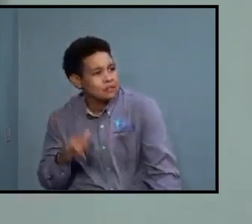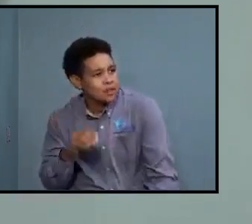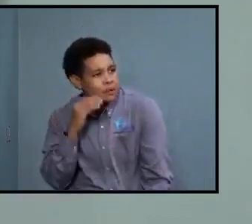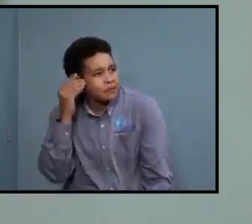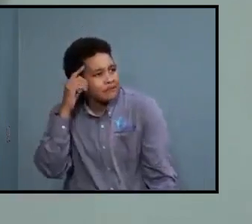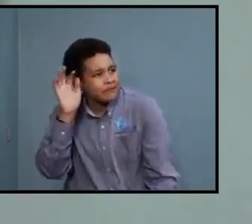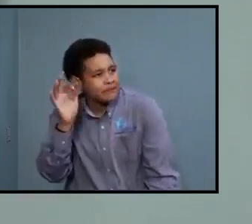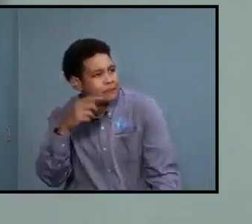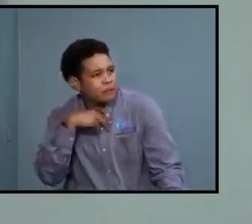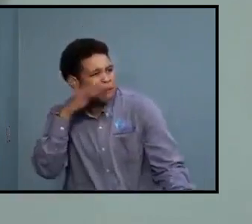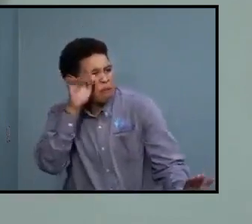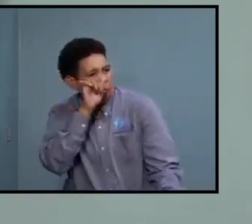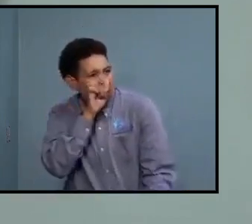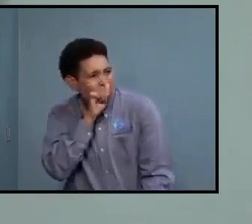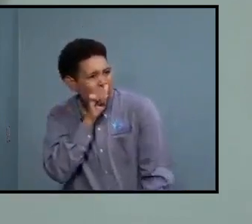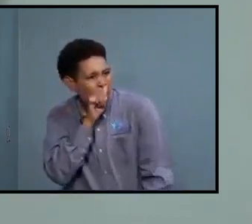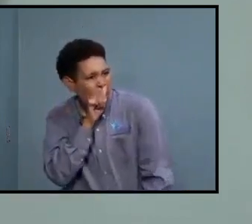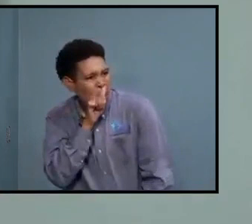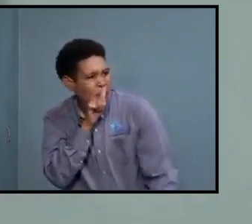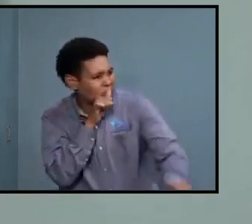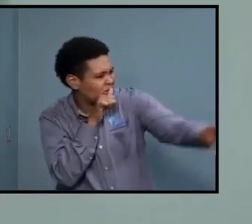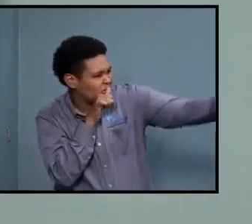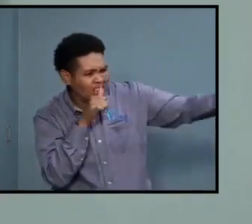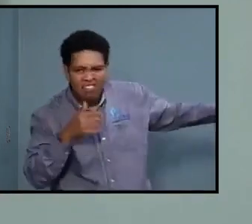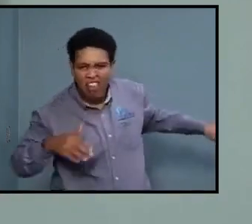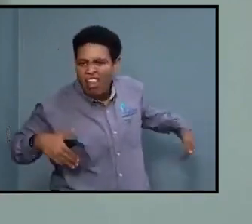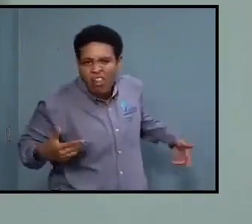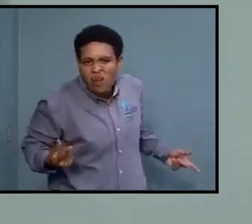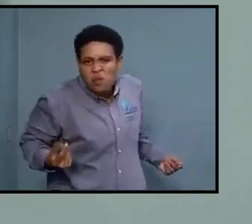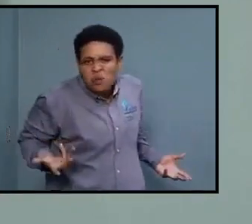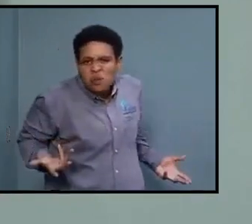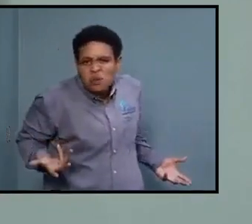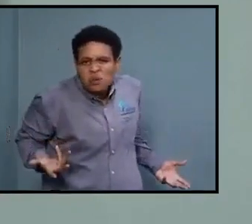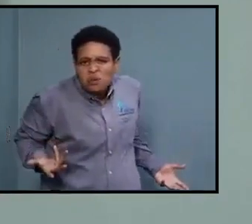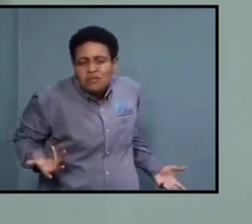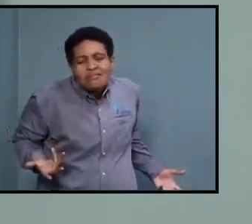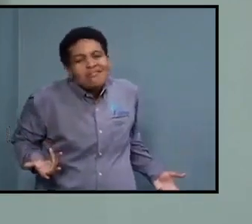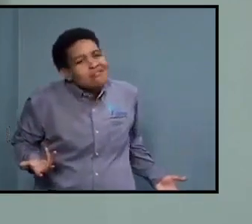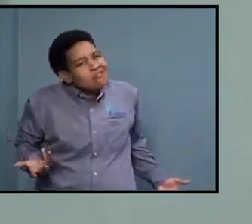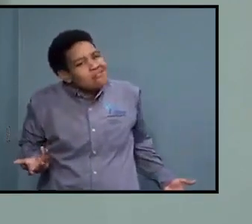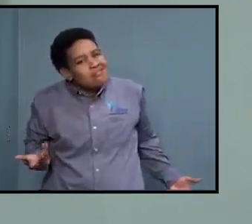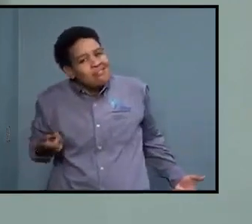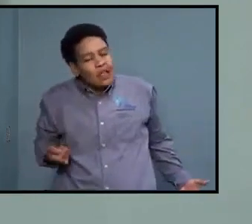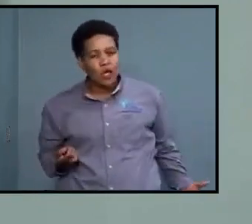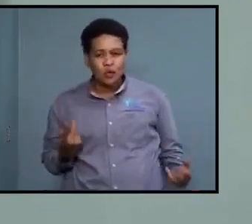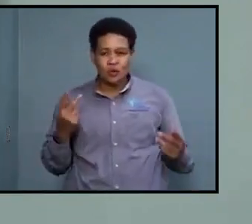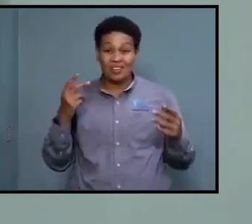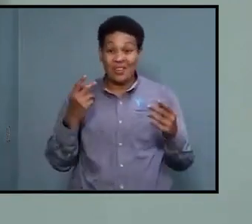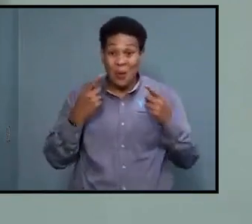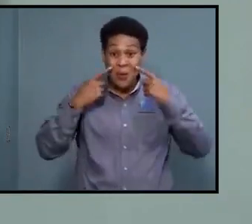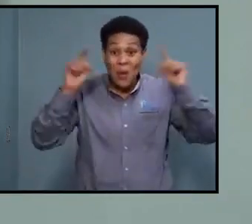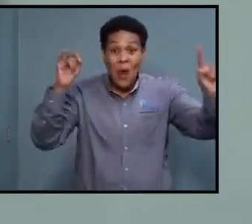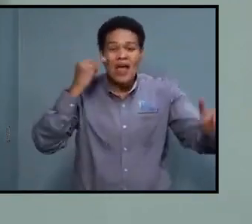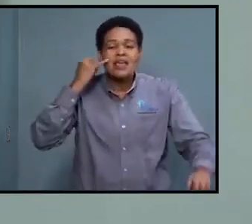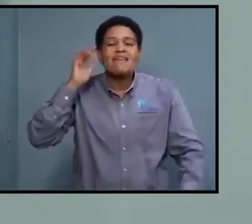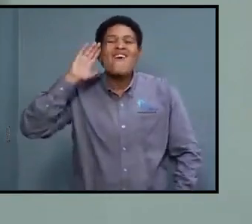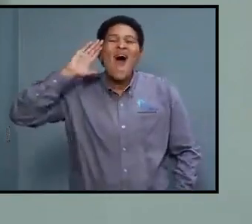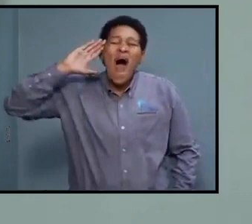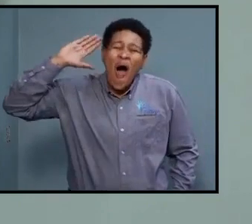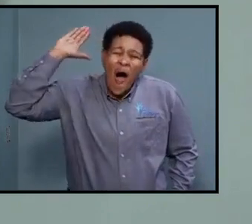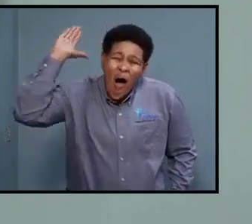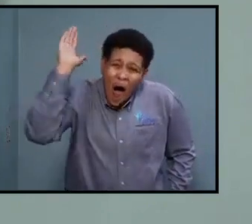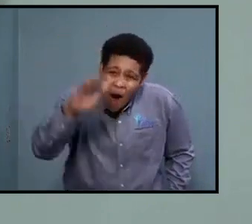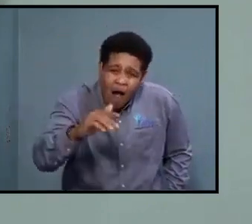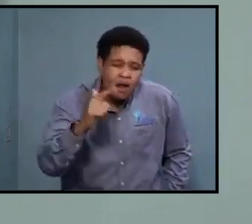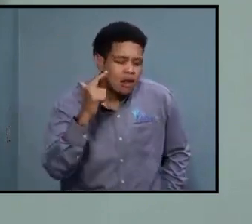would have made the sacrifice for it only to be destroyed by those who don't follow so this works if everyone cooperates